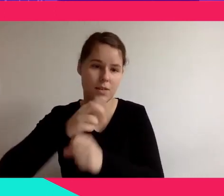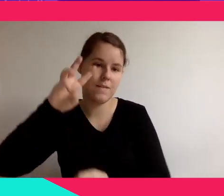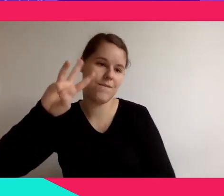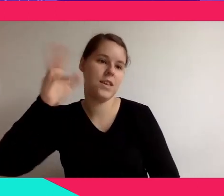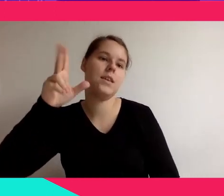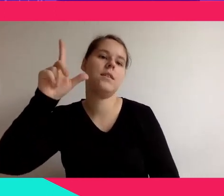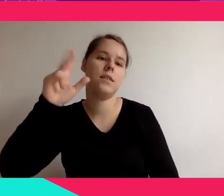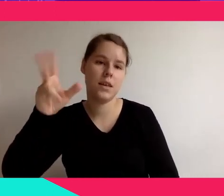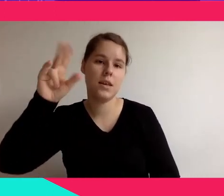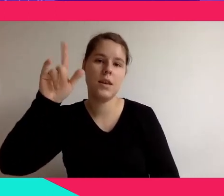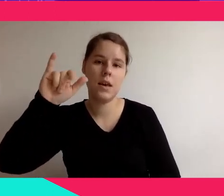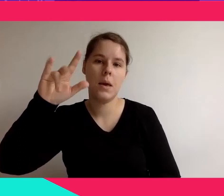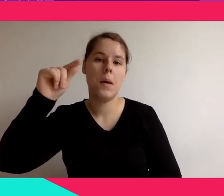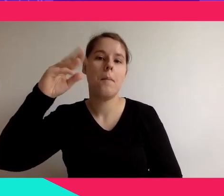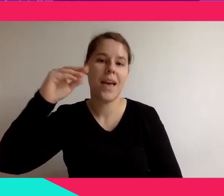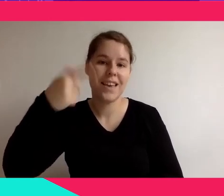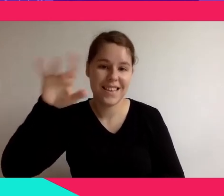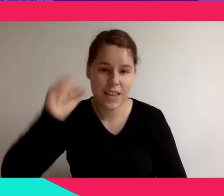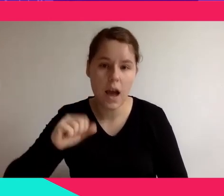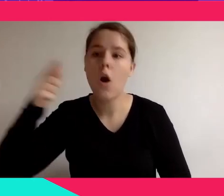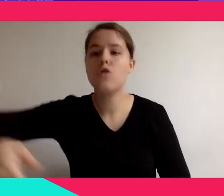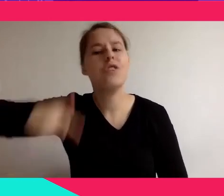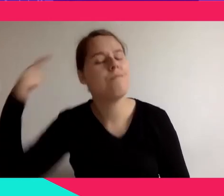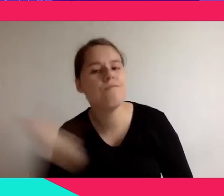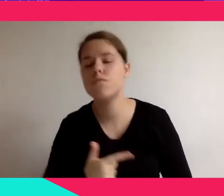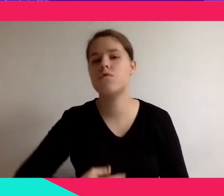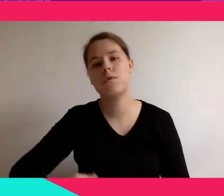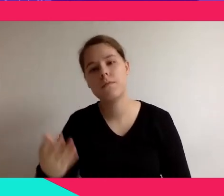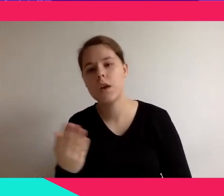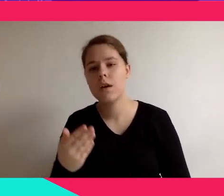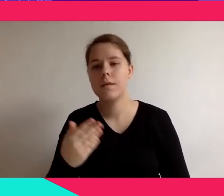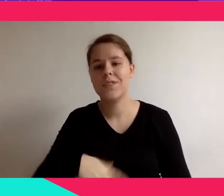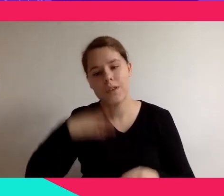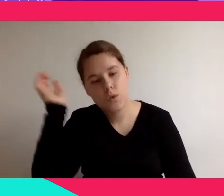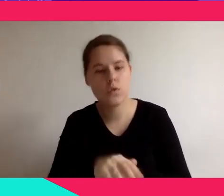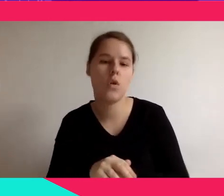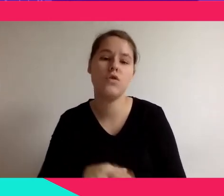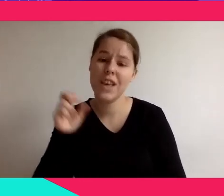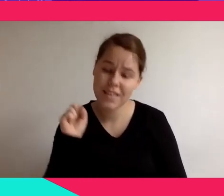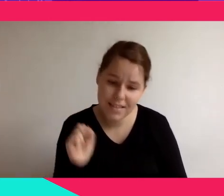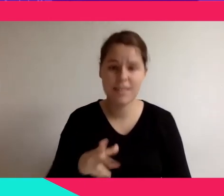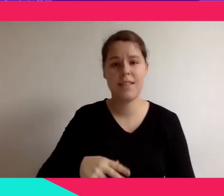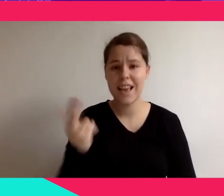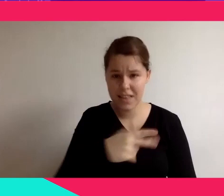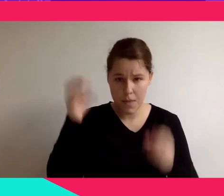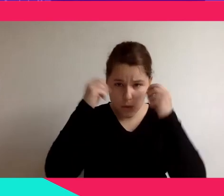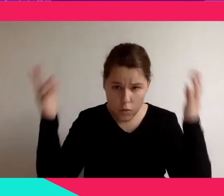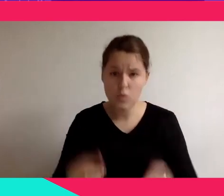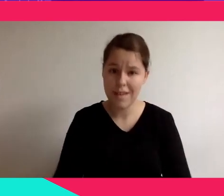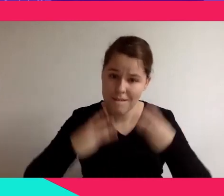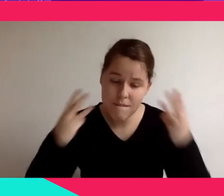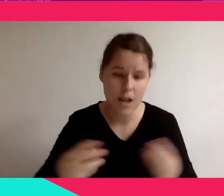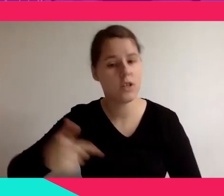to cover on Wikipedia. So this is one of the places where we see